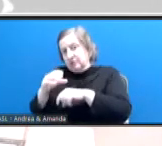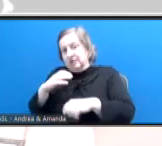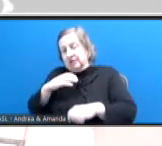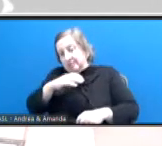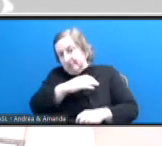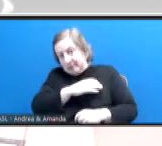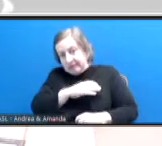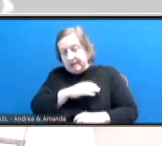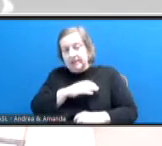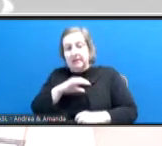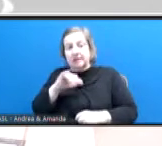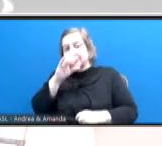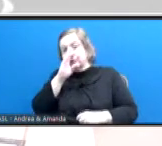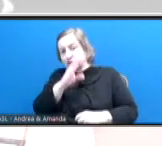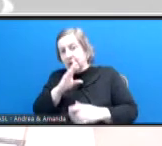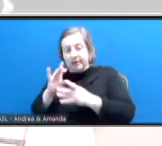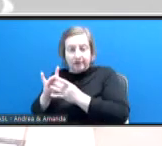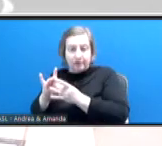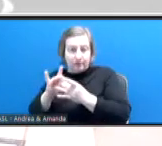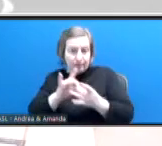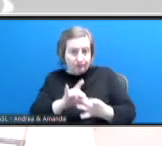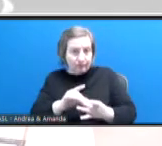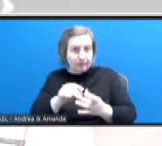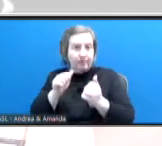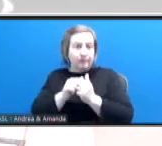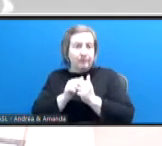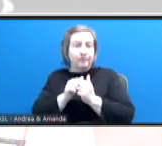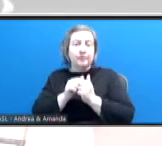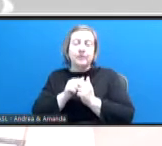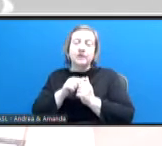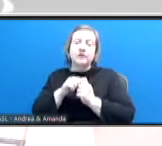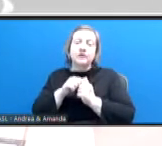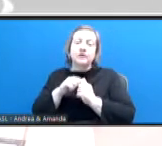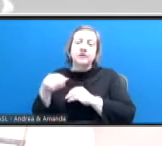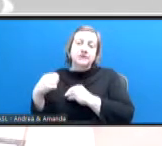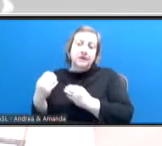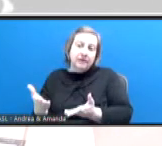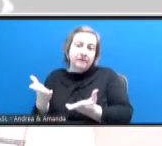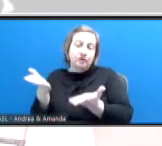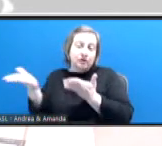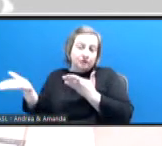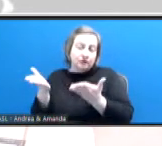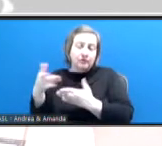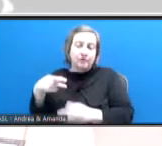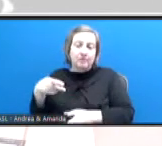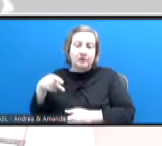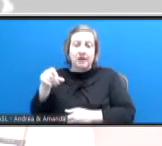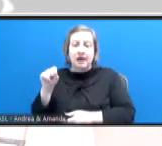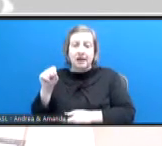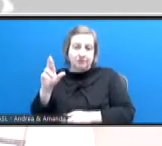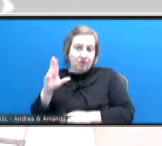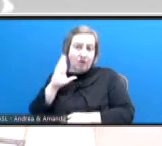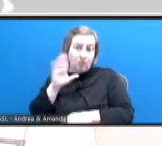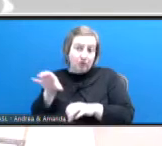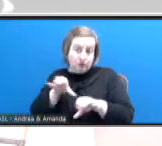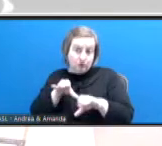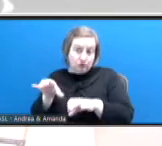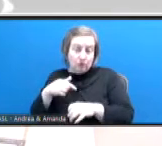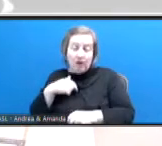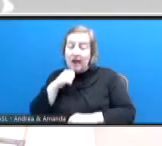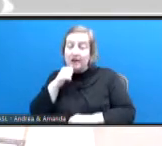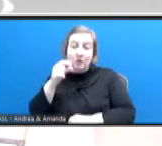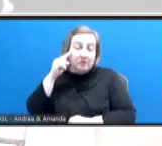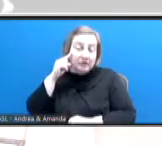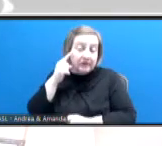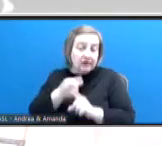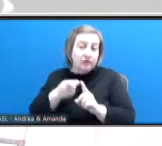that it's directly related to the delivery of services that PSR would do. I don't think from